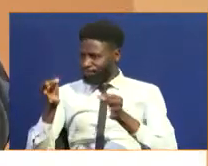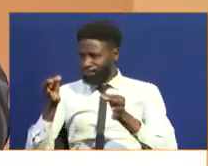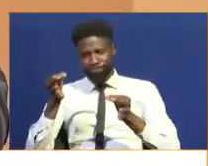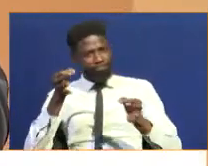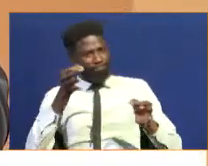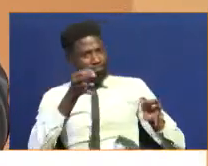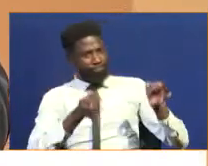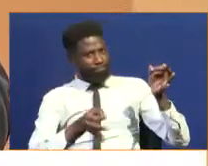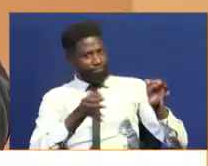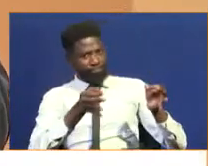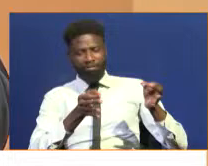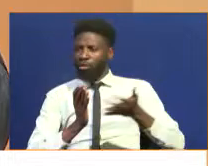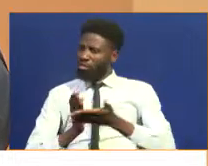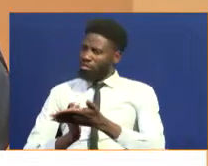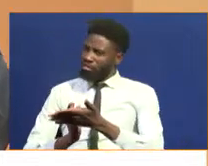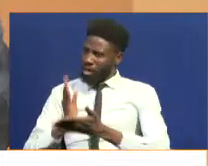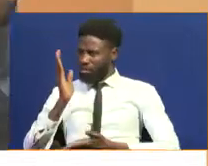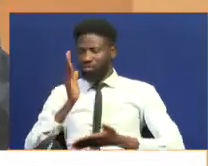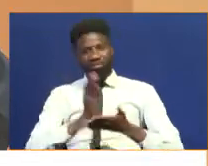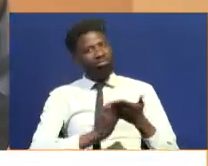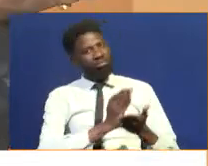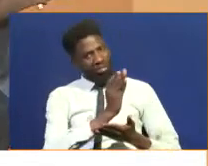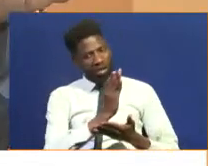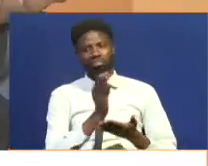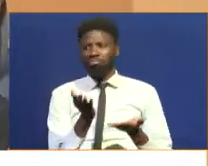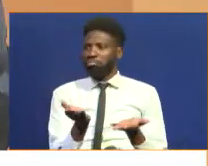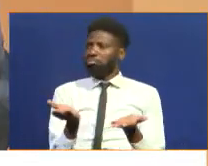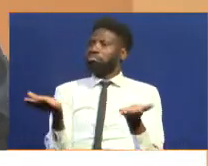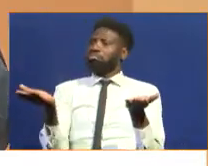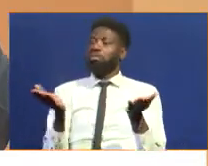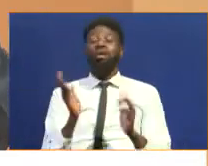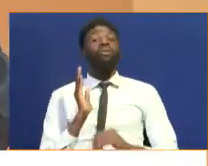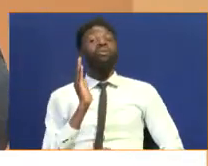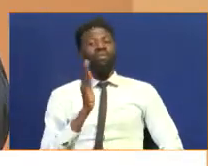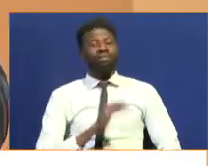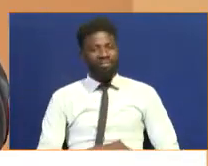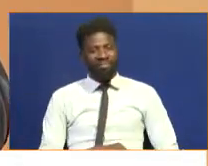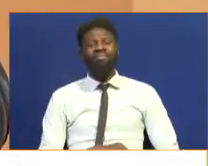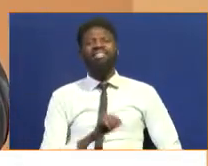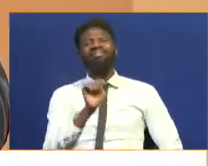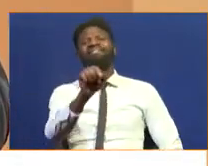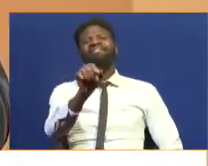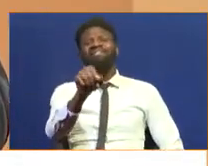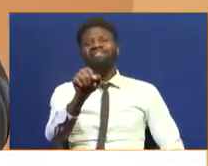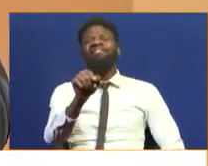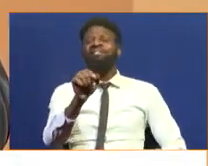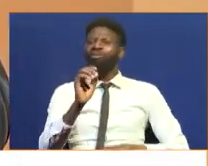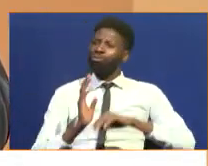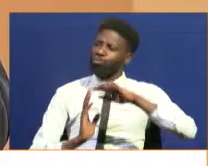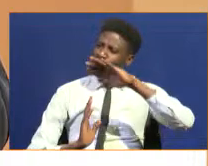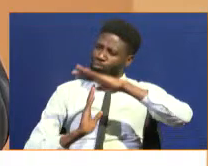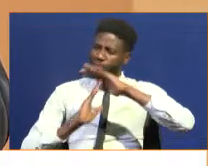secondly is about the of course it's everything is about politics at play.